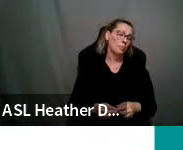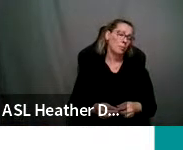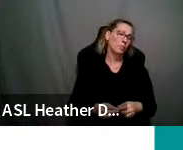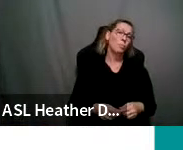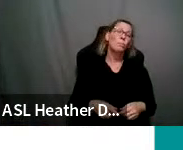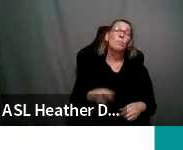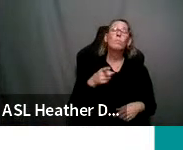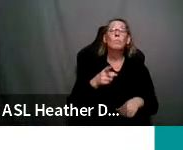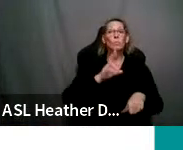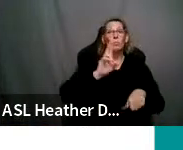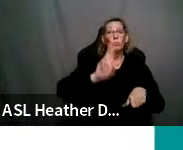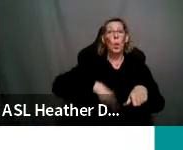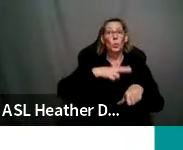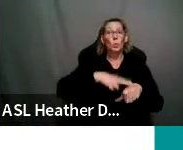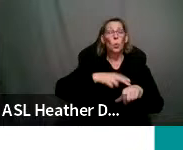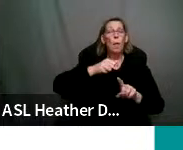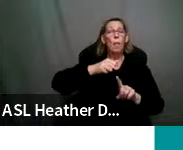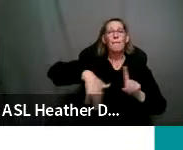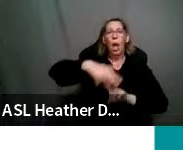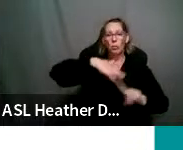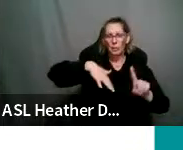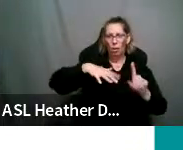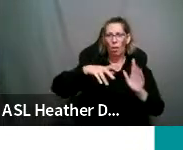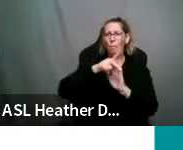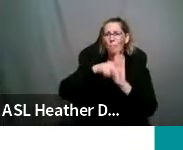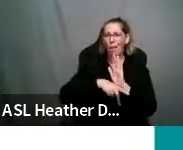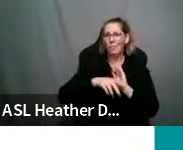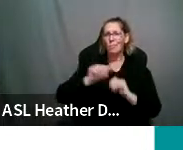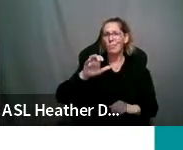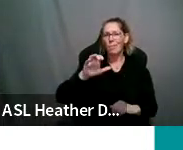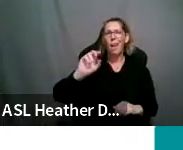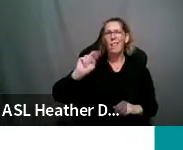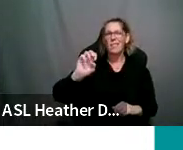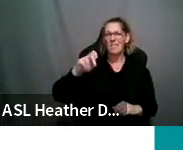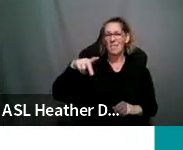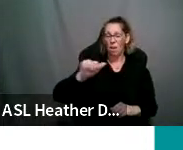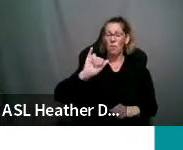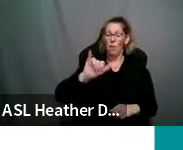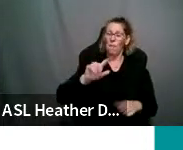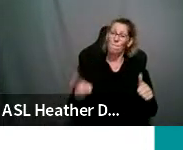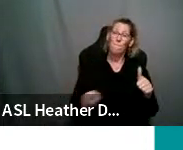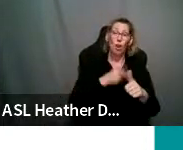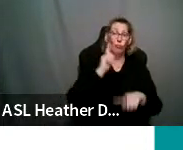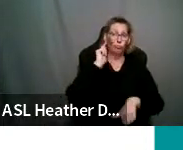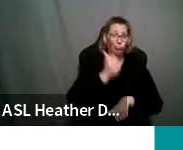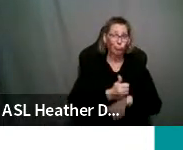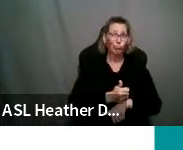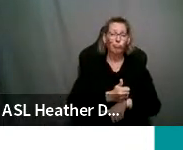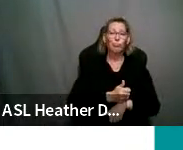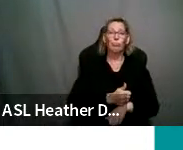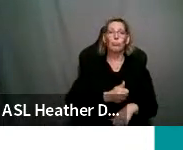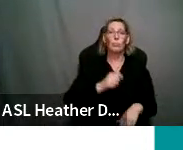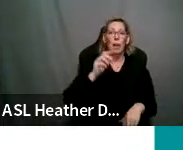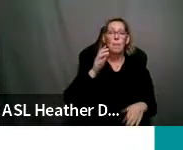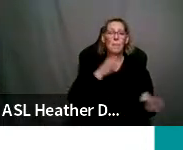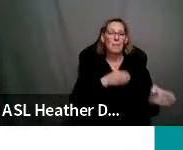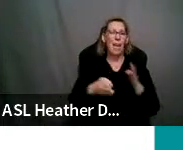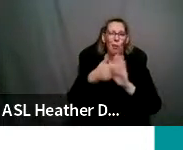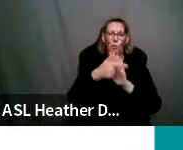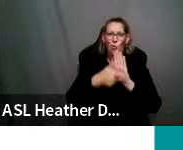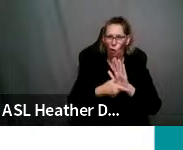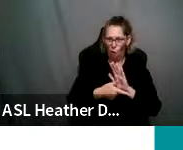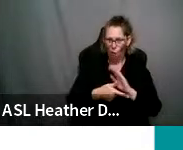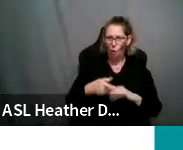So the National Environmental Policy Act was one of the first planning laws in federal statute, and it has